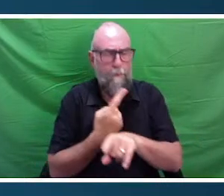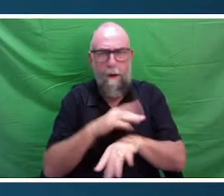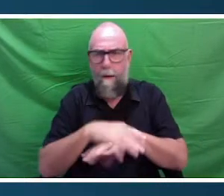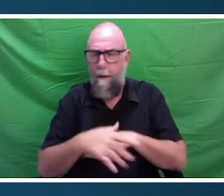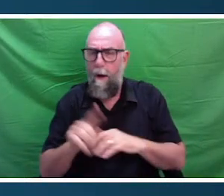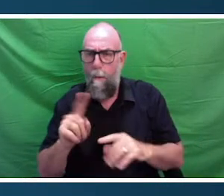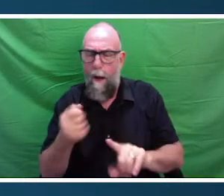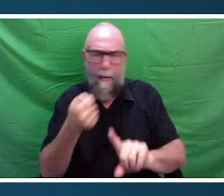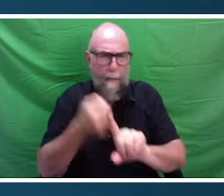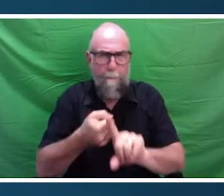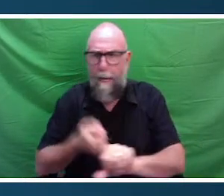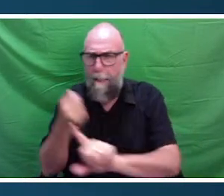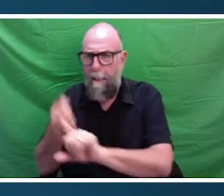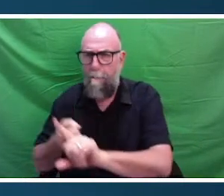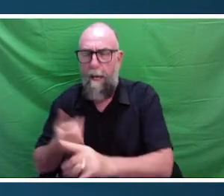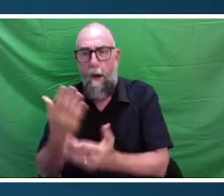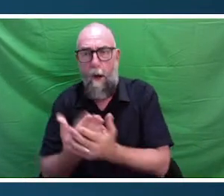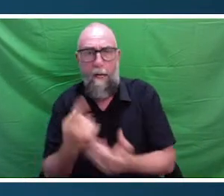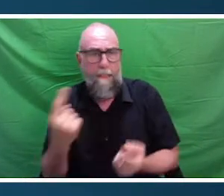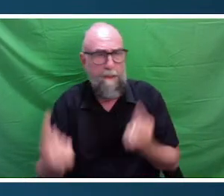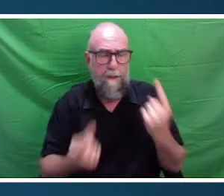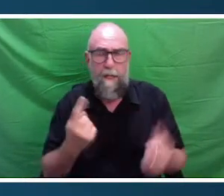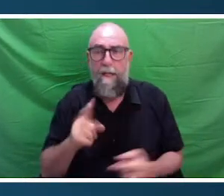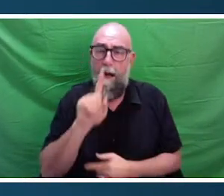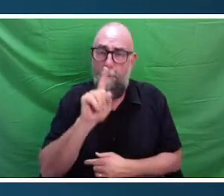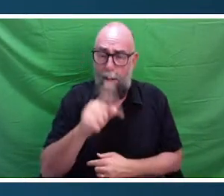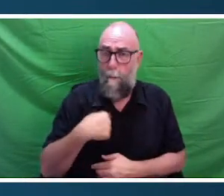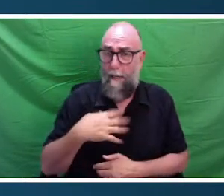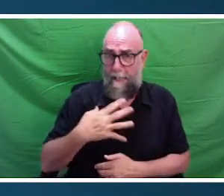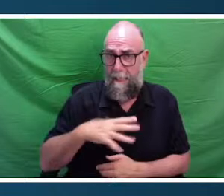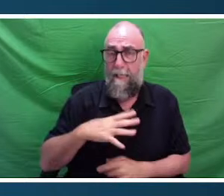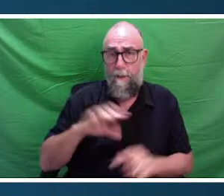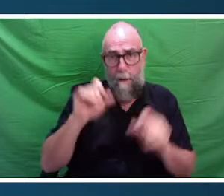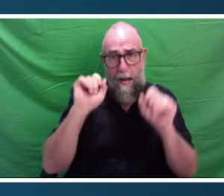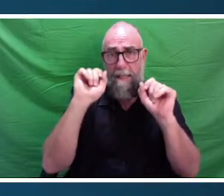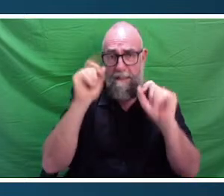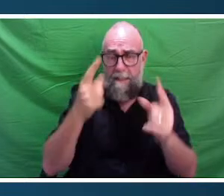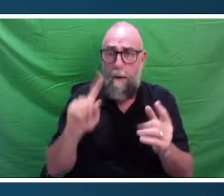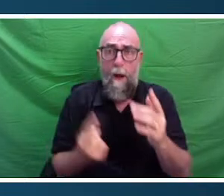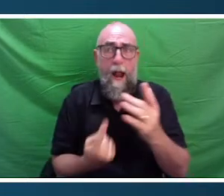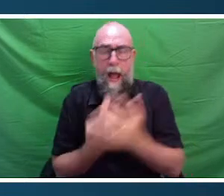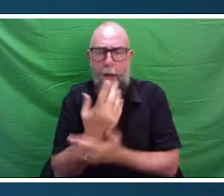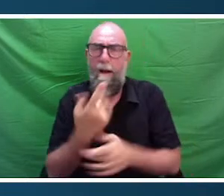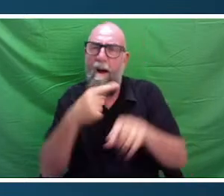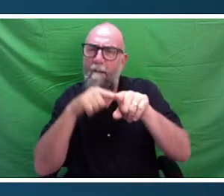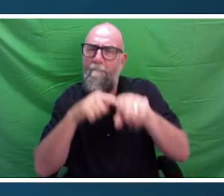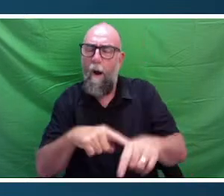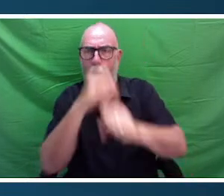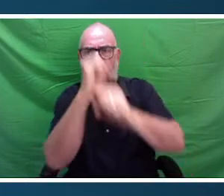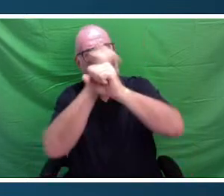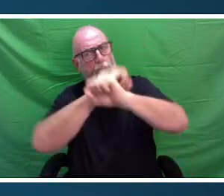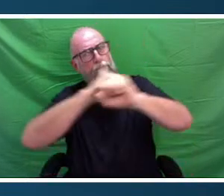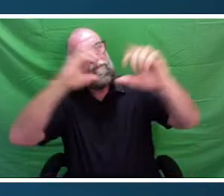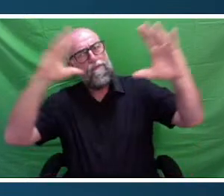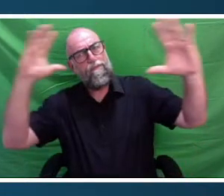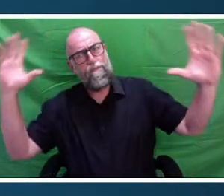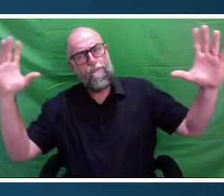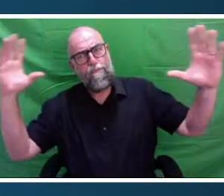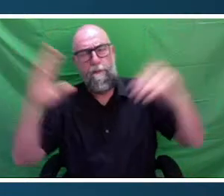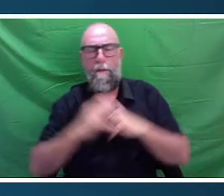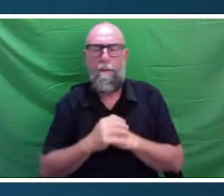of come together with a big picture understanding of what's going on. And as mentioned, this is part of a long-standing collaboration that we hope will continue for much